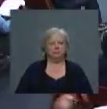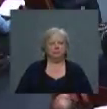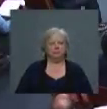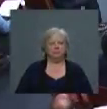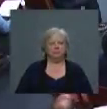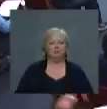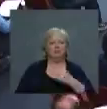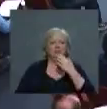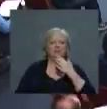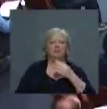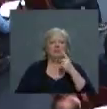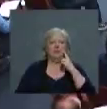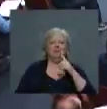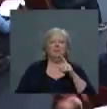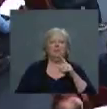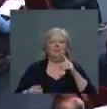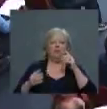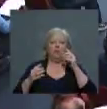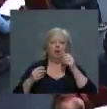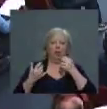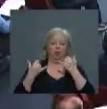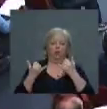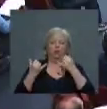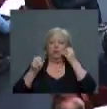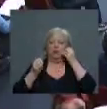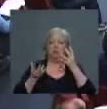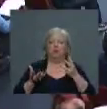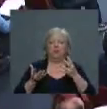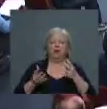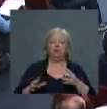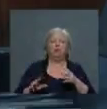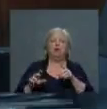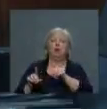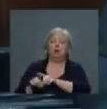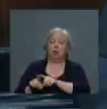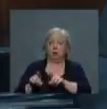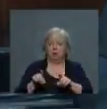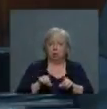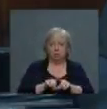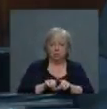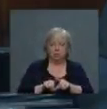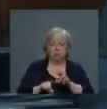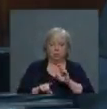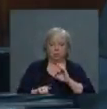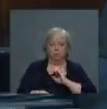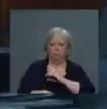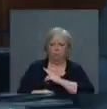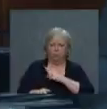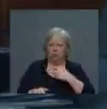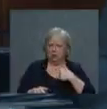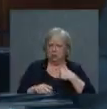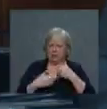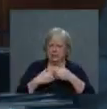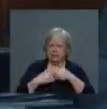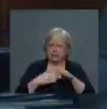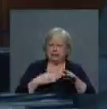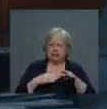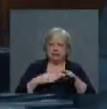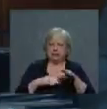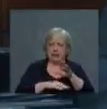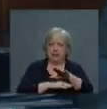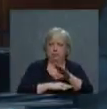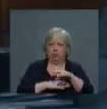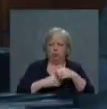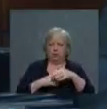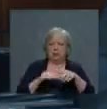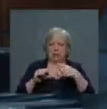For the updated information from that perspective. Also, board members, I sent to you an email this afternoon